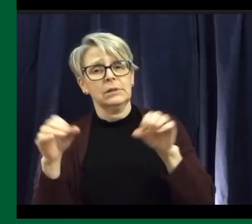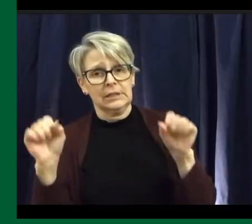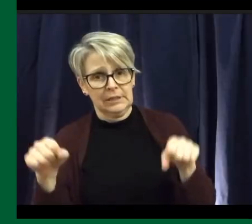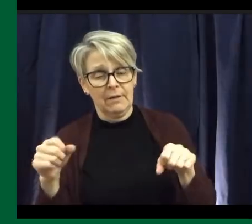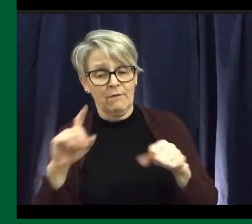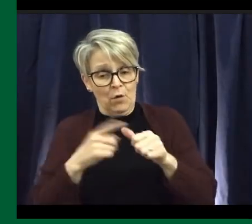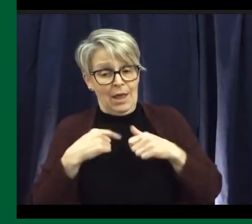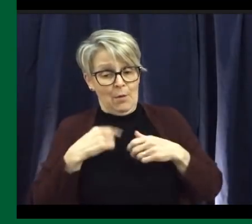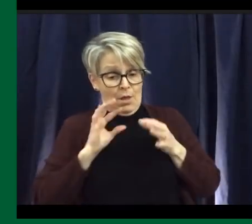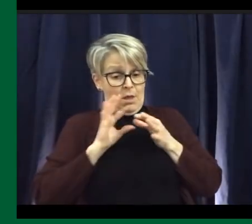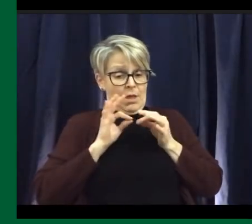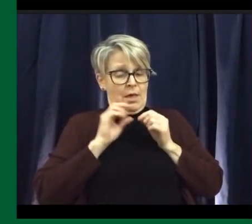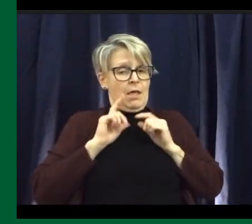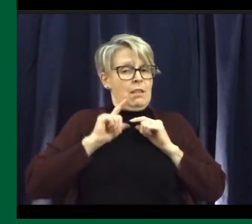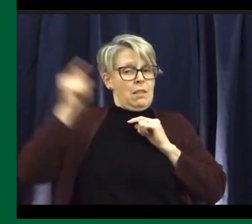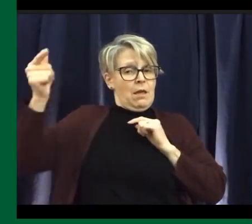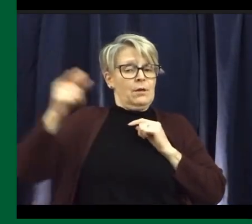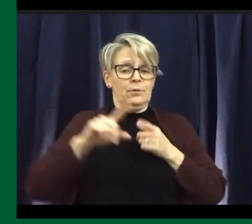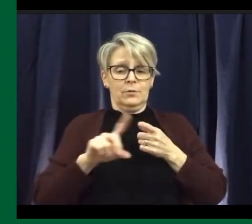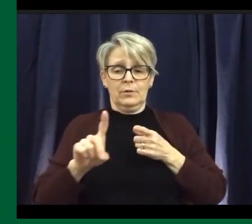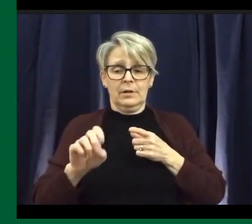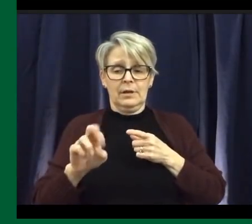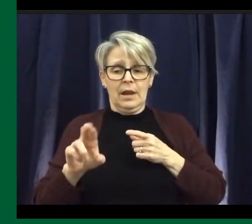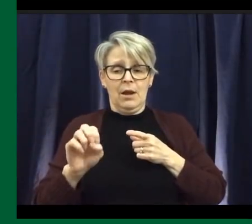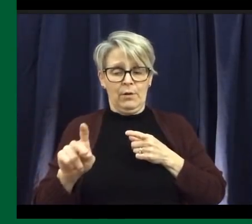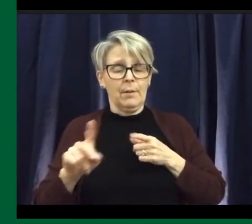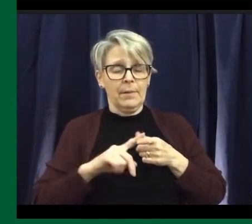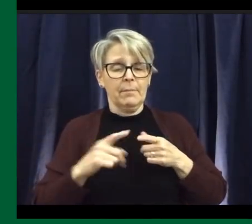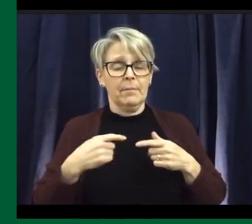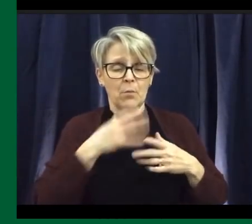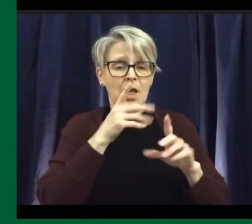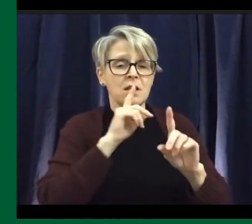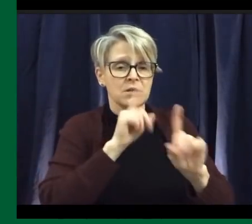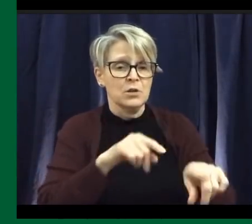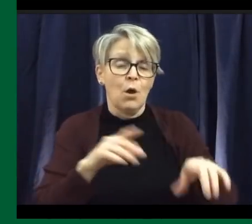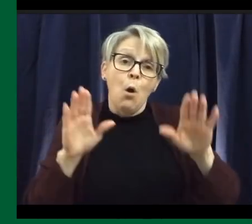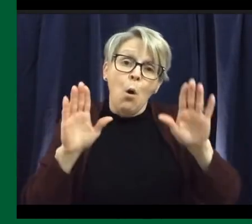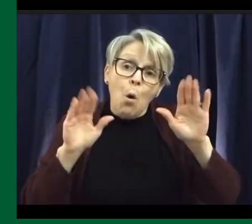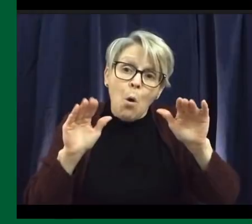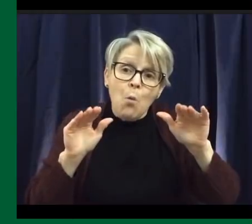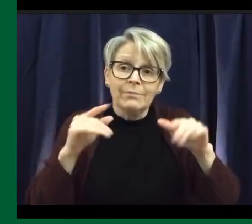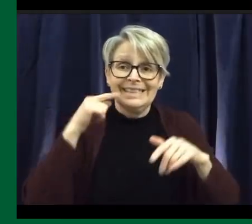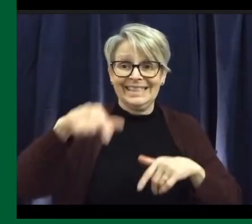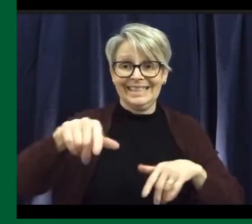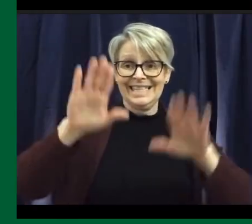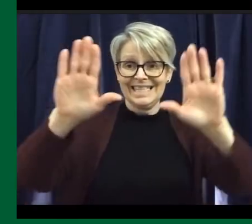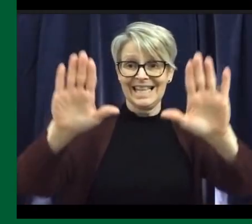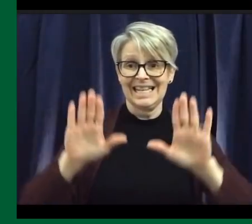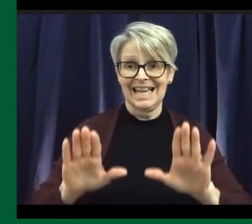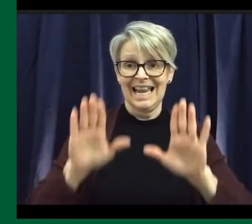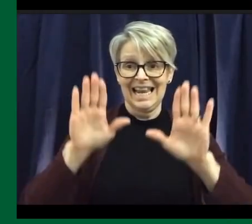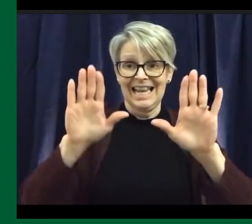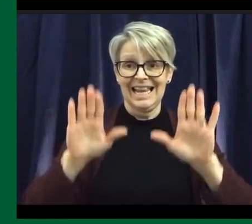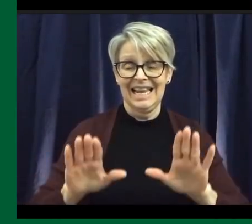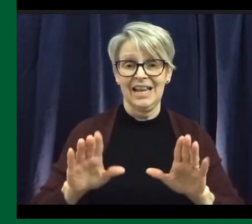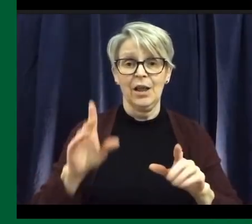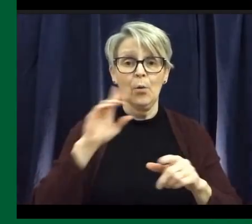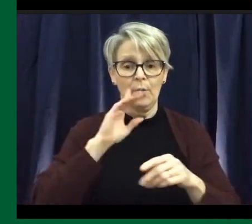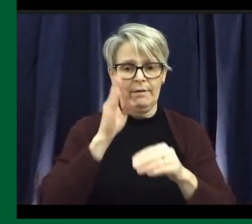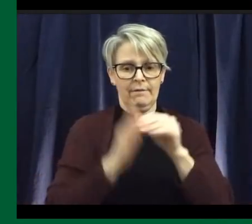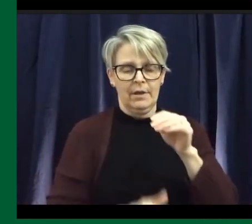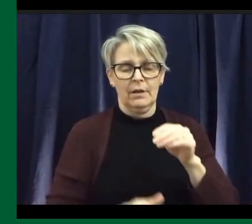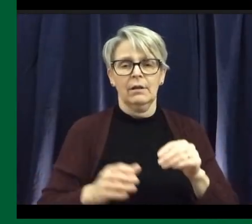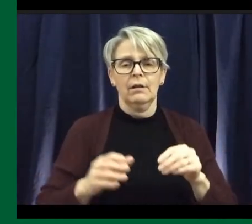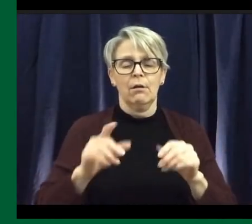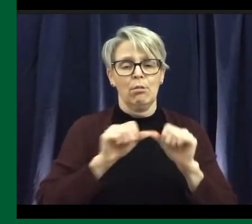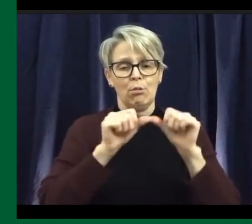comments on that answer. So as you know, within, hopefully by Sunday, will be complete long-term care and personal care home